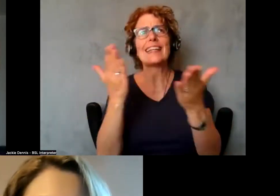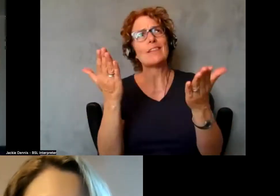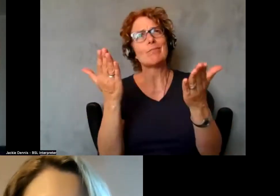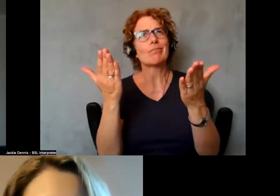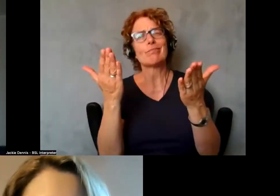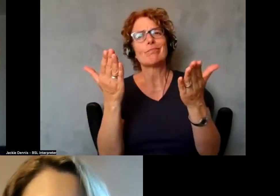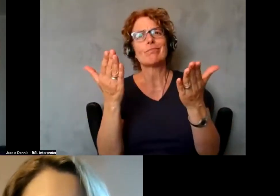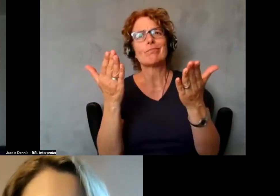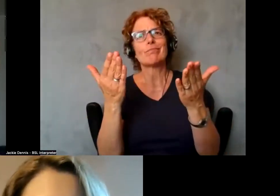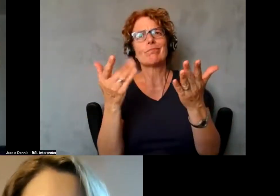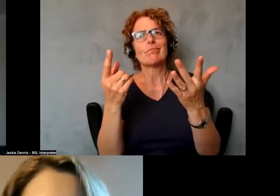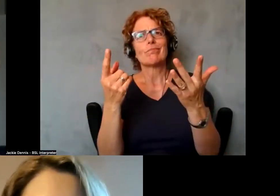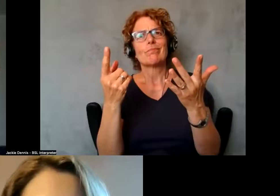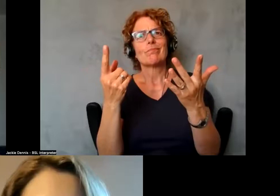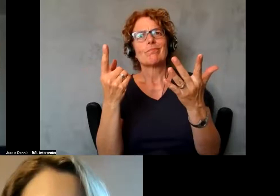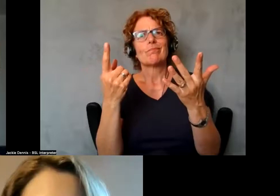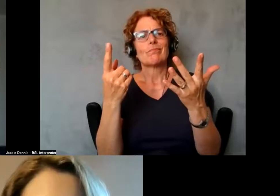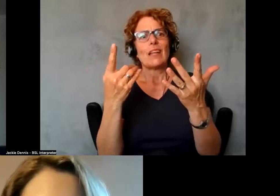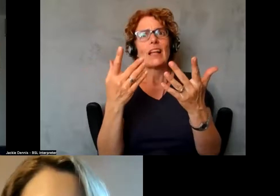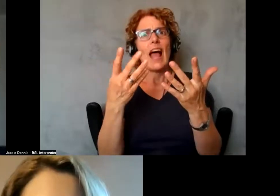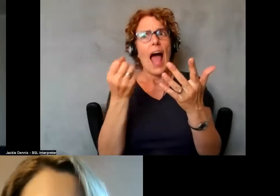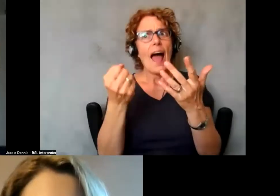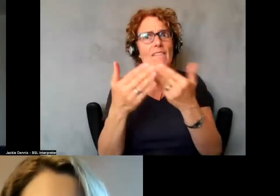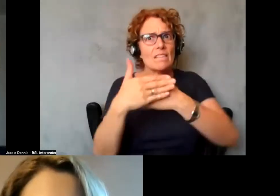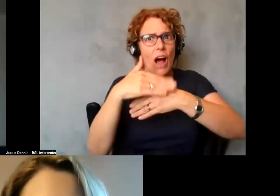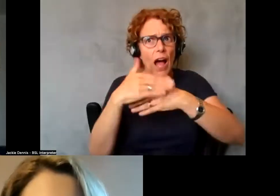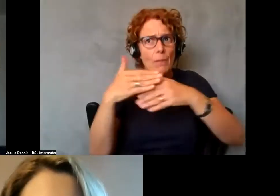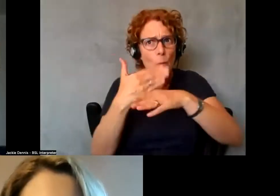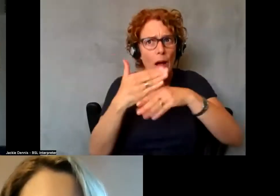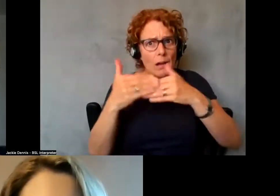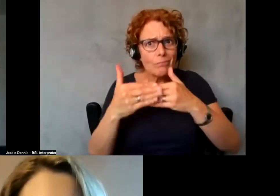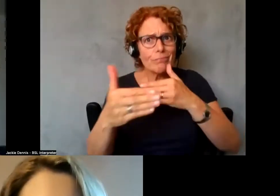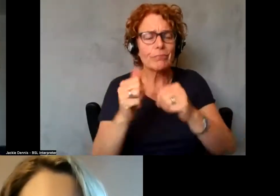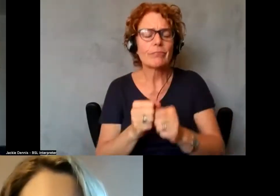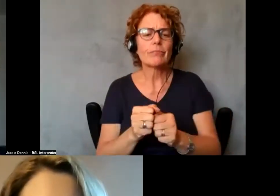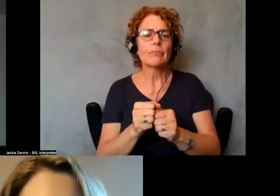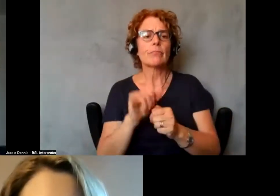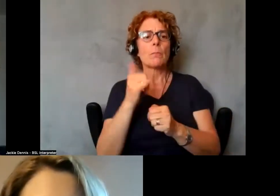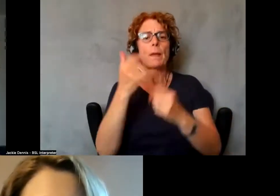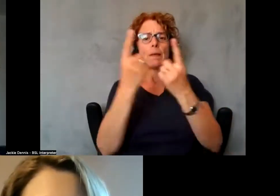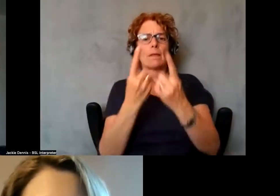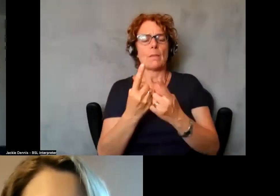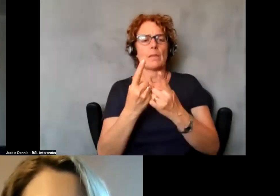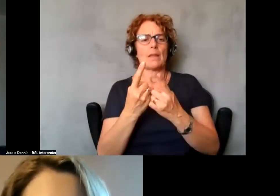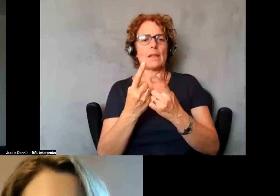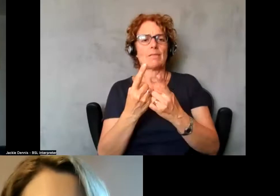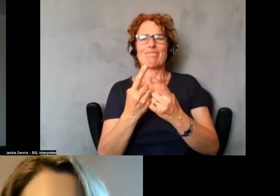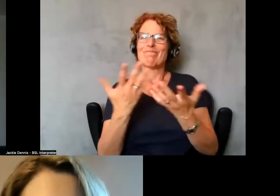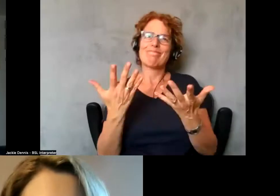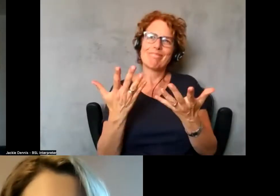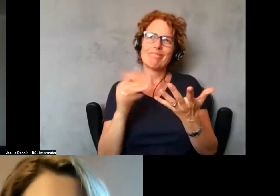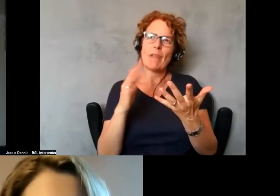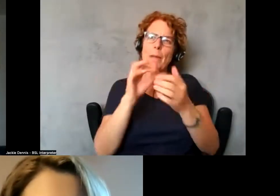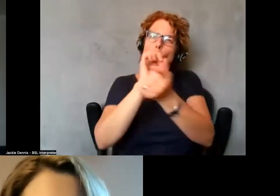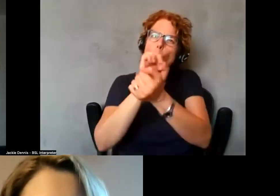it's one of the conditions that we've got time to work on. And it may be something that it's phased. We might be able to halt it a